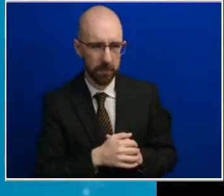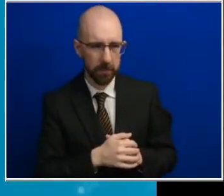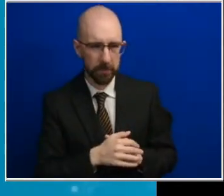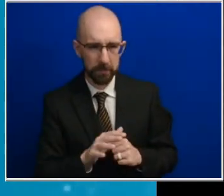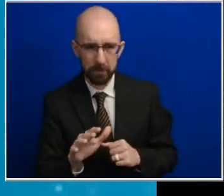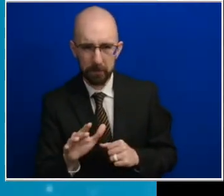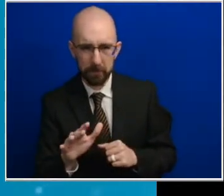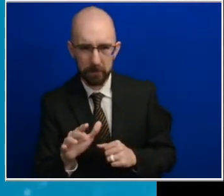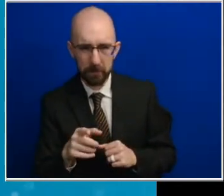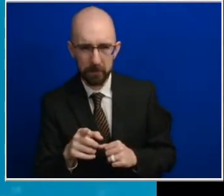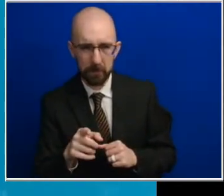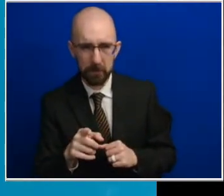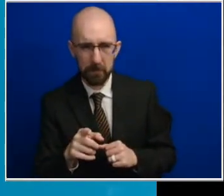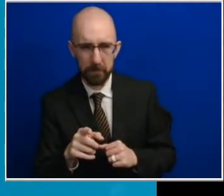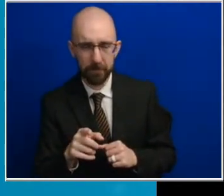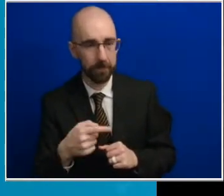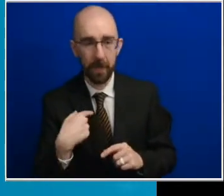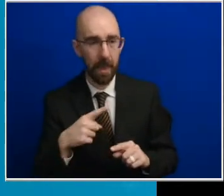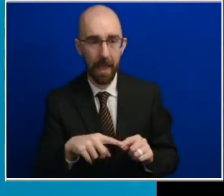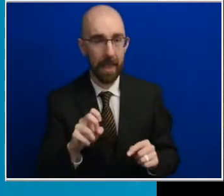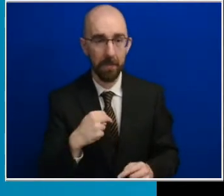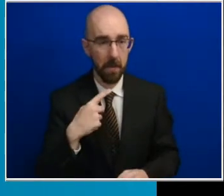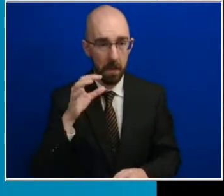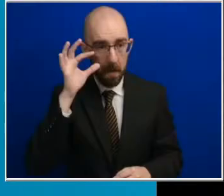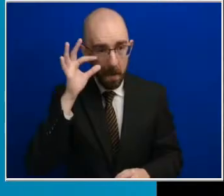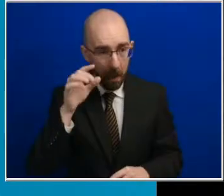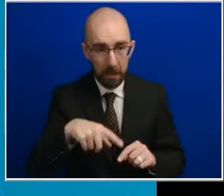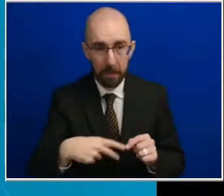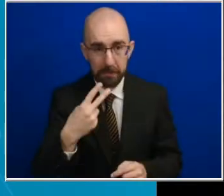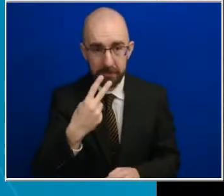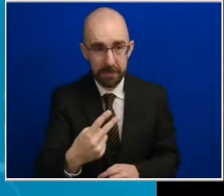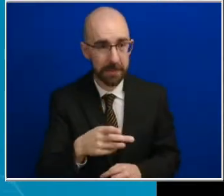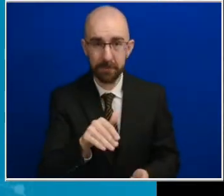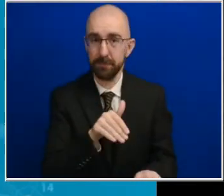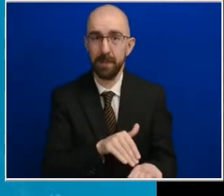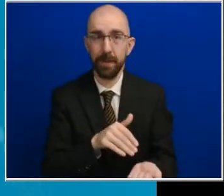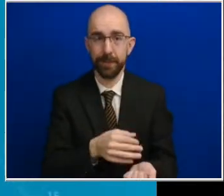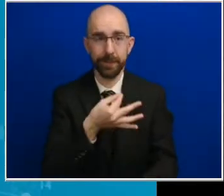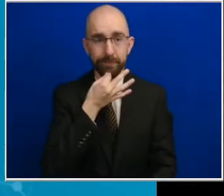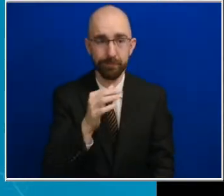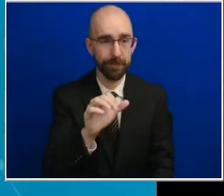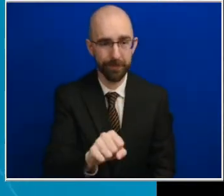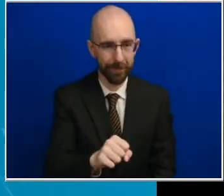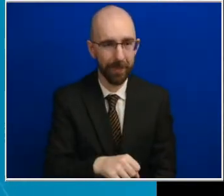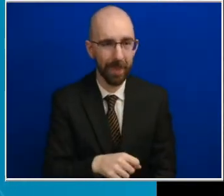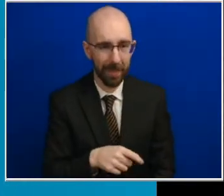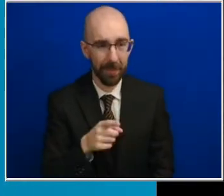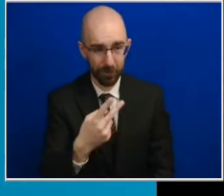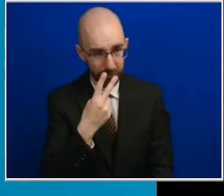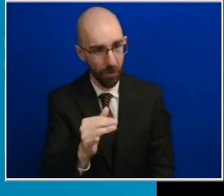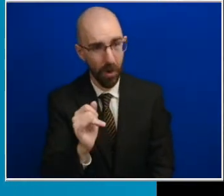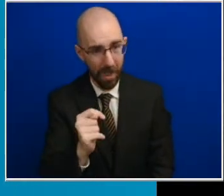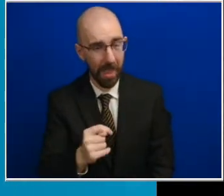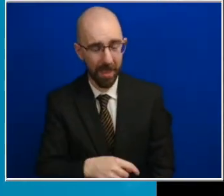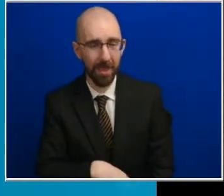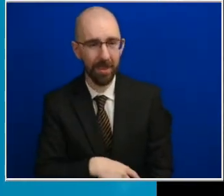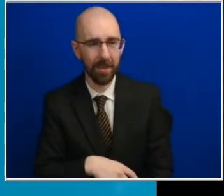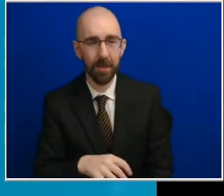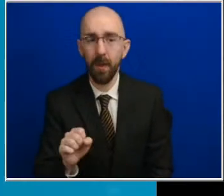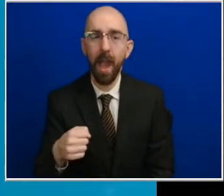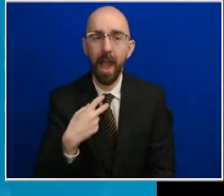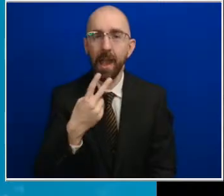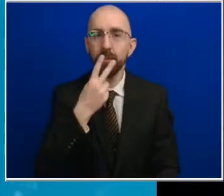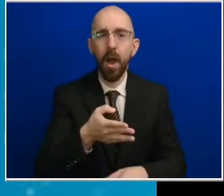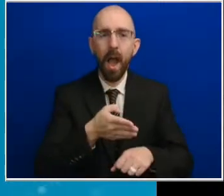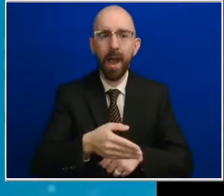yeah. So I if can't people- even, my eyes can't see that, but you're the doctor, so you're, Well, thank God you saw it. Well, right? I saw it after Dr.